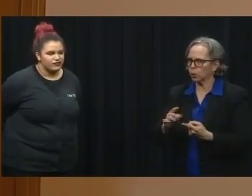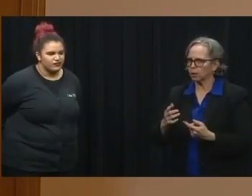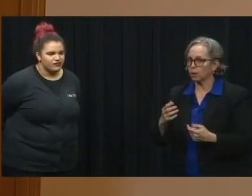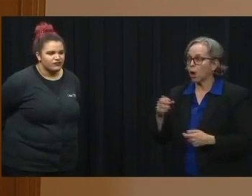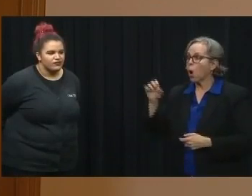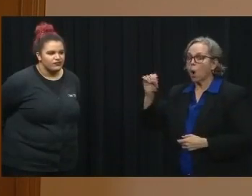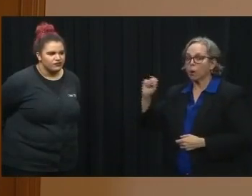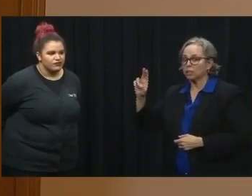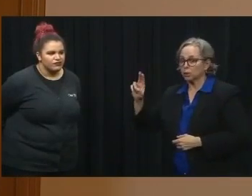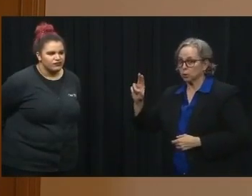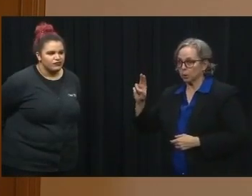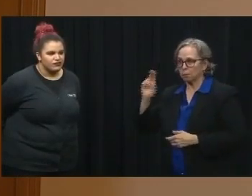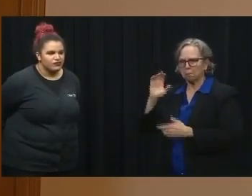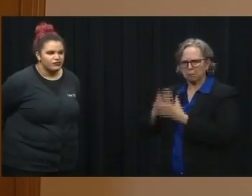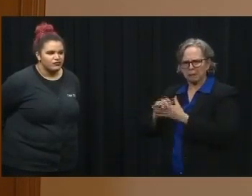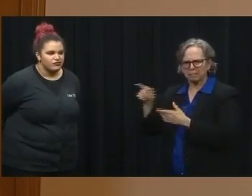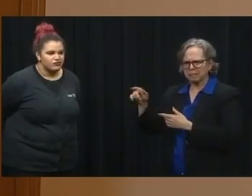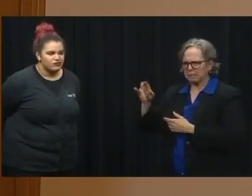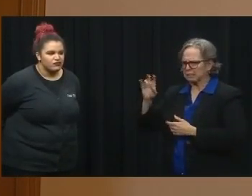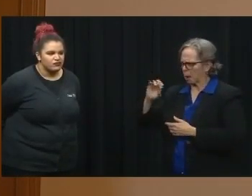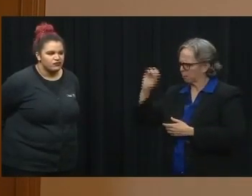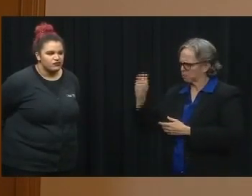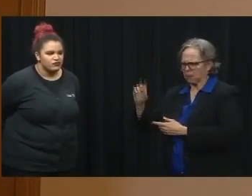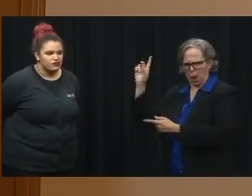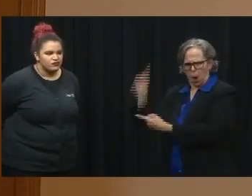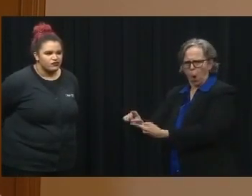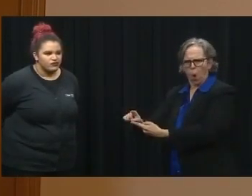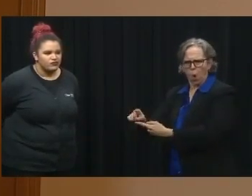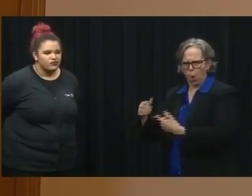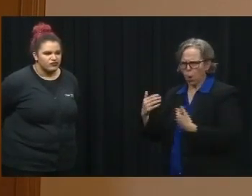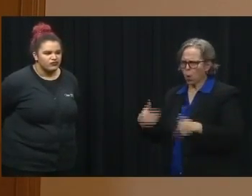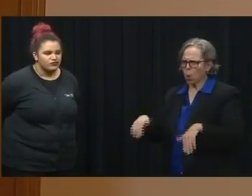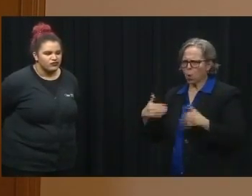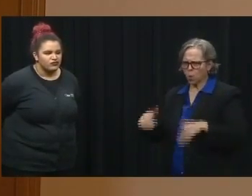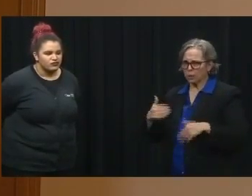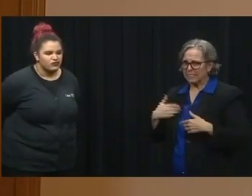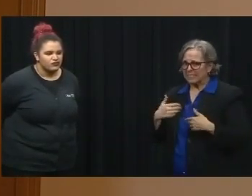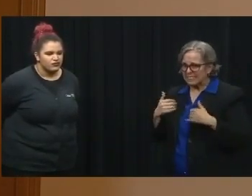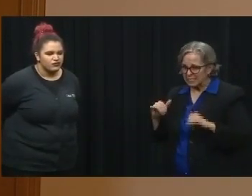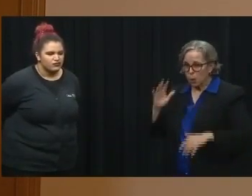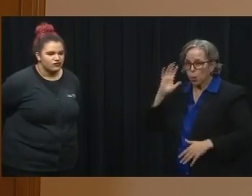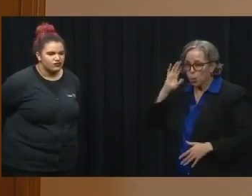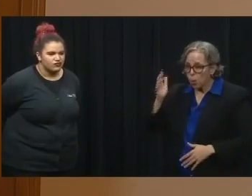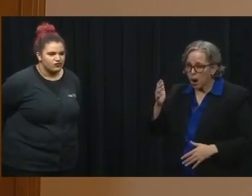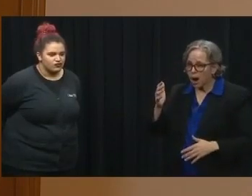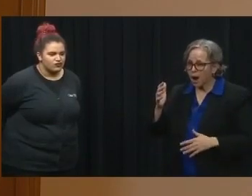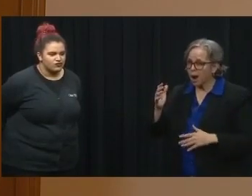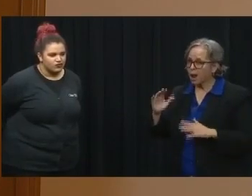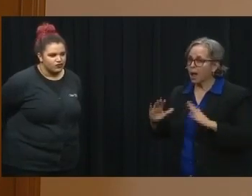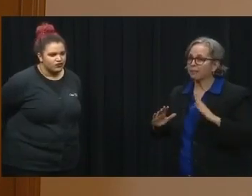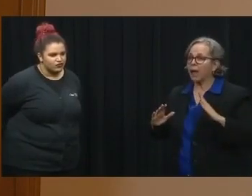gonna have a surge. I told you there was no surge